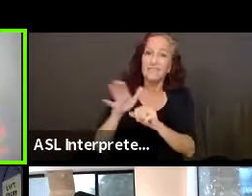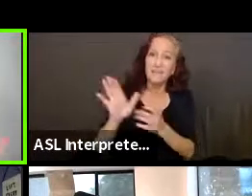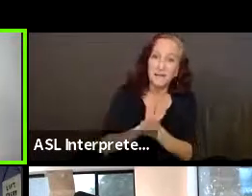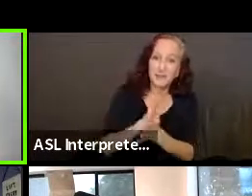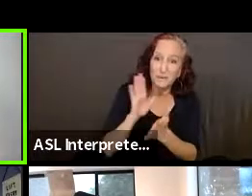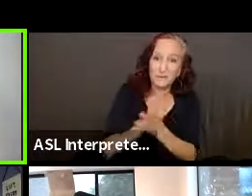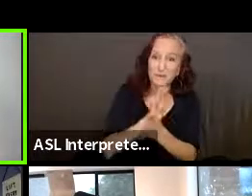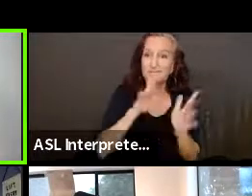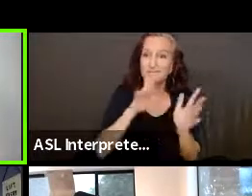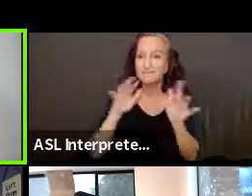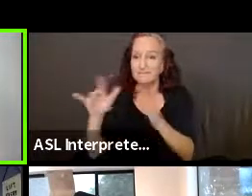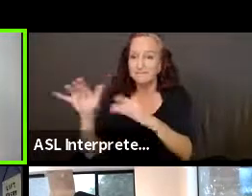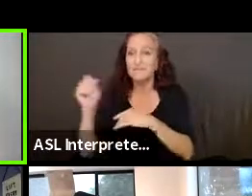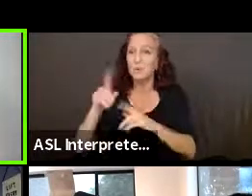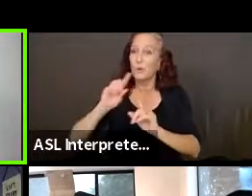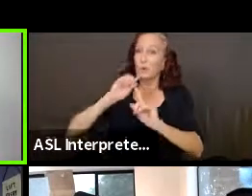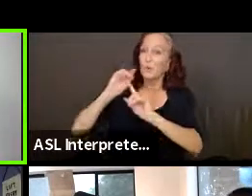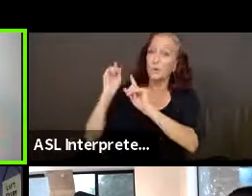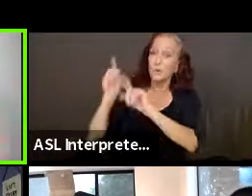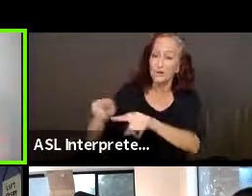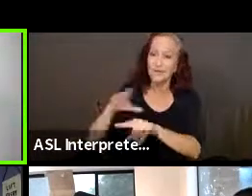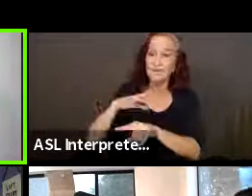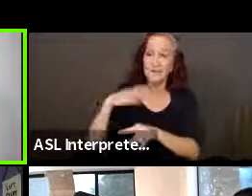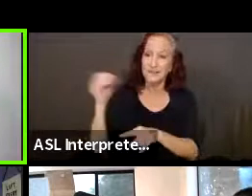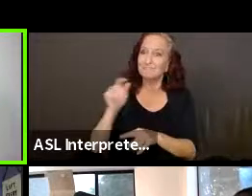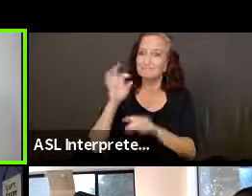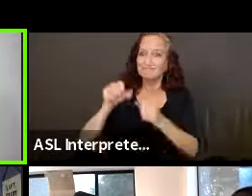that we live in a world with paper shortages and